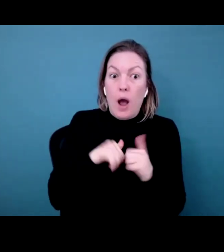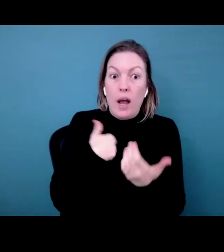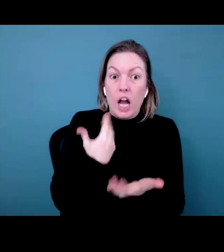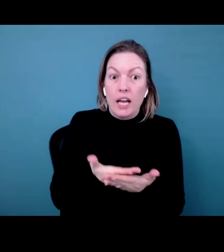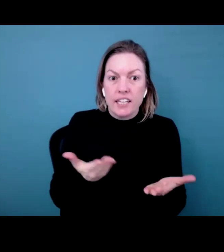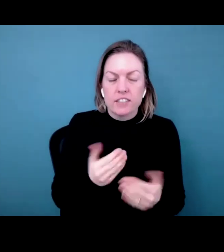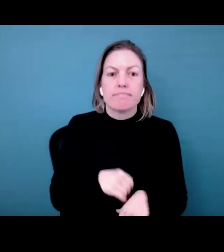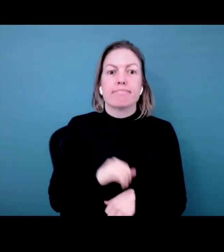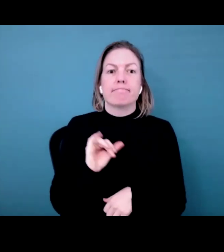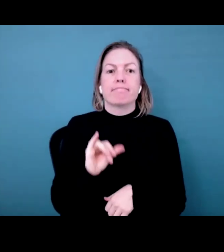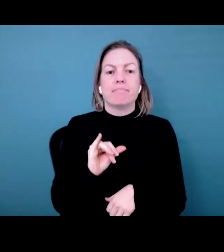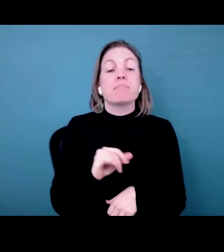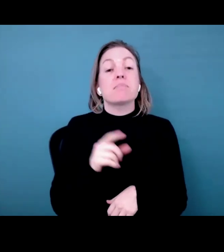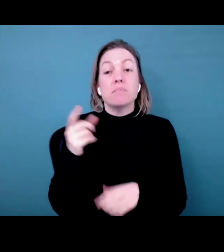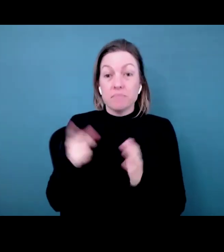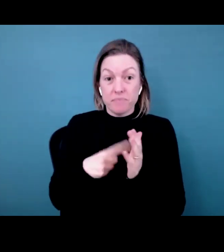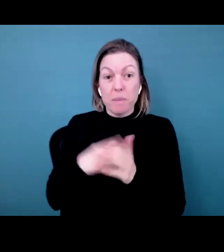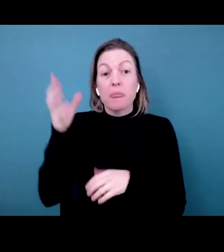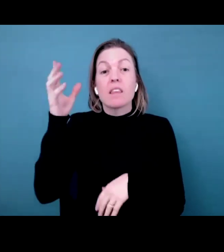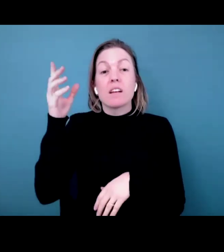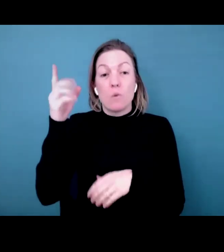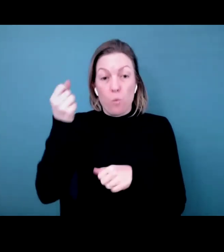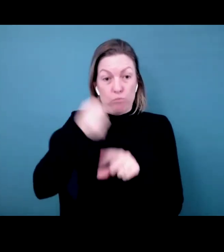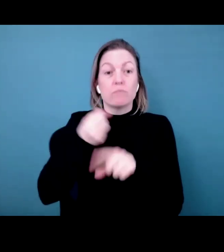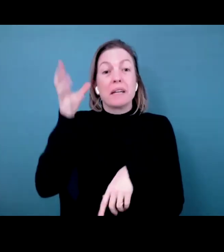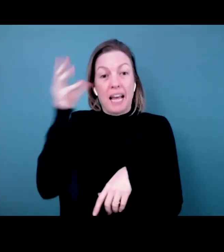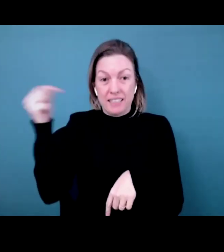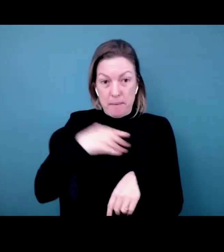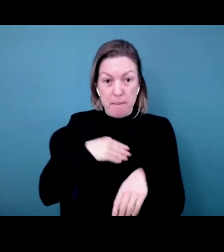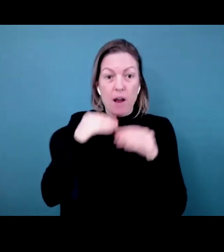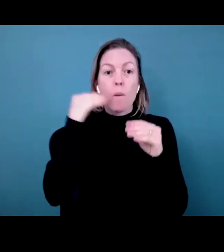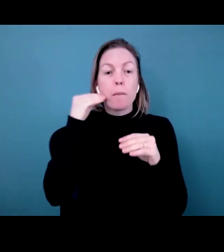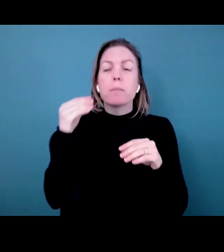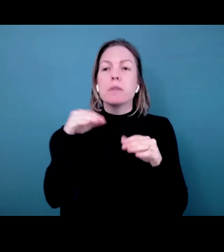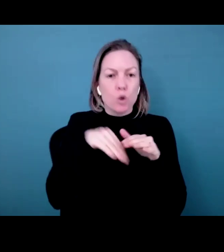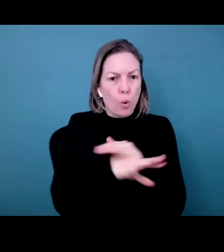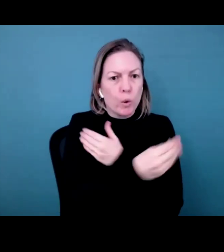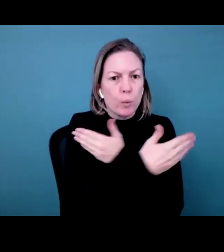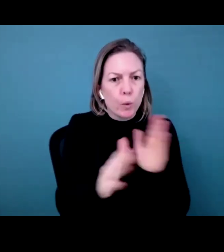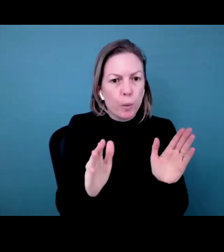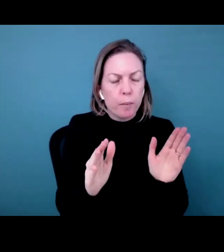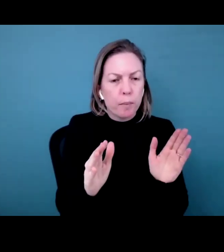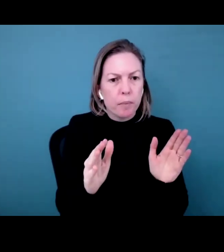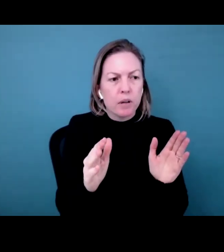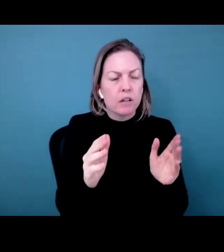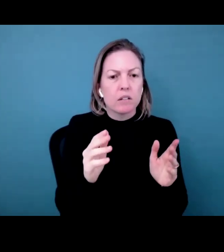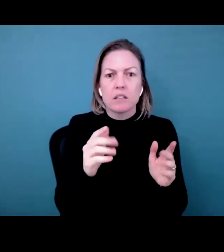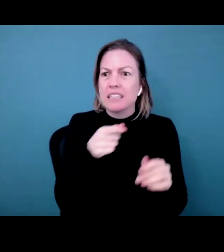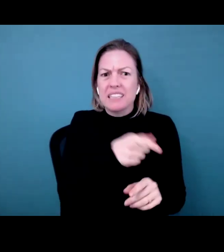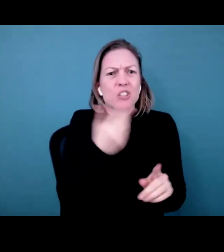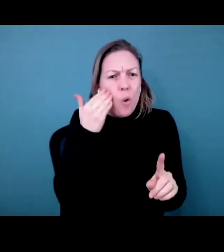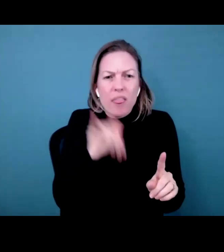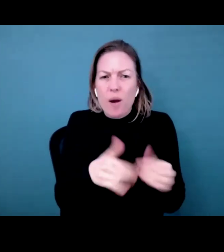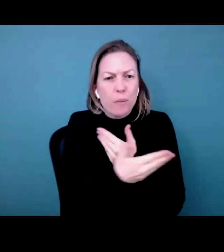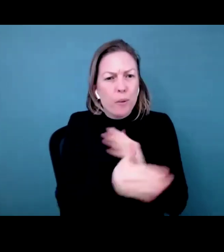and there was a room that he had been in hundreds of times over the last 5 years. He slept, took naps in that room, and